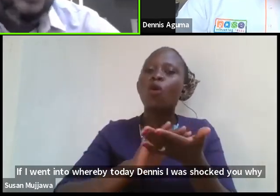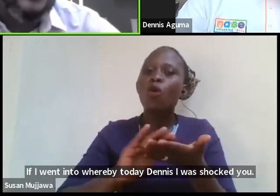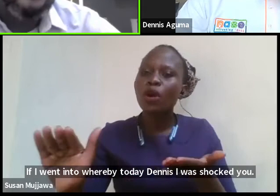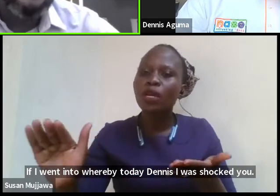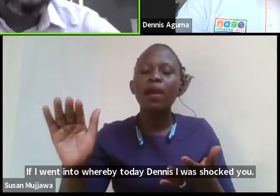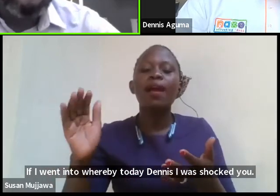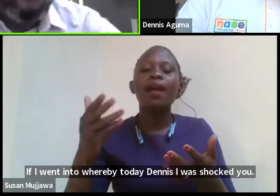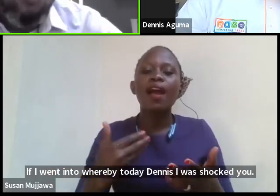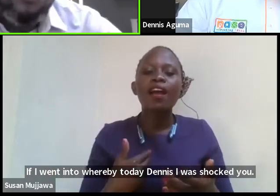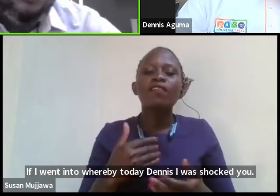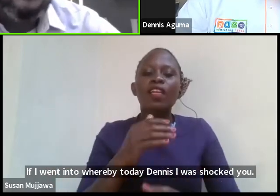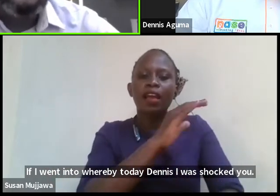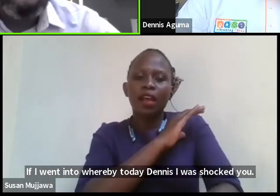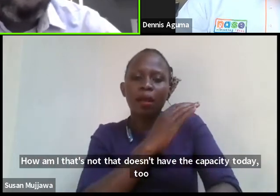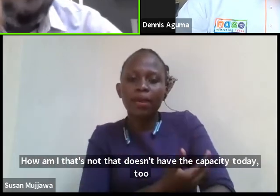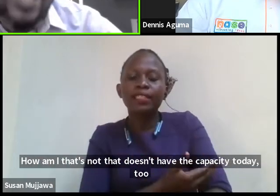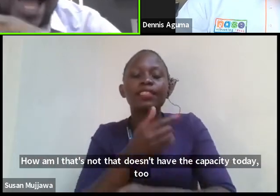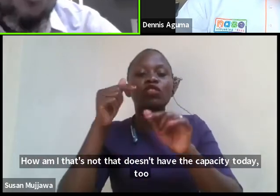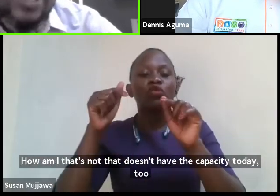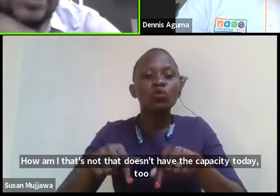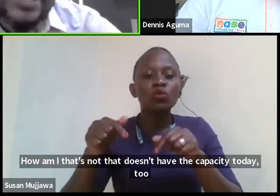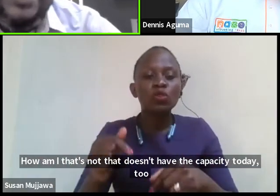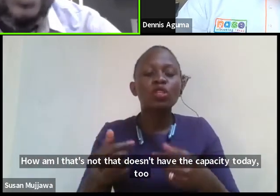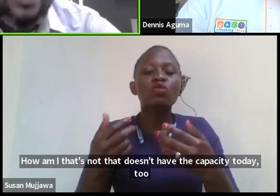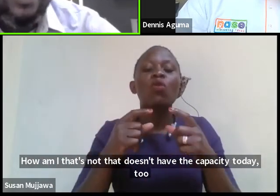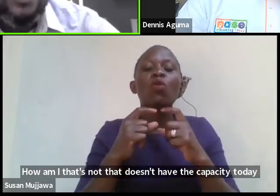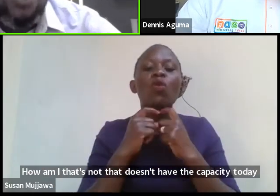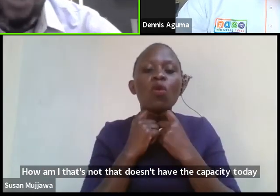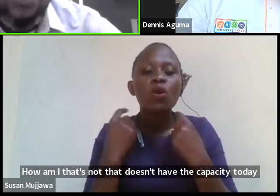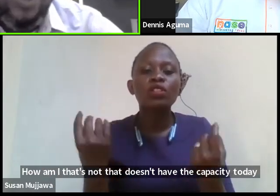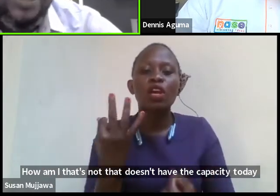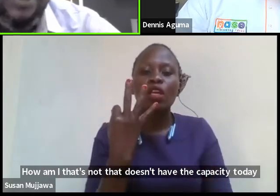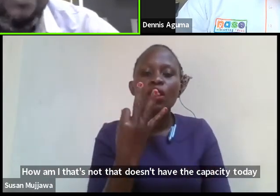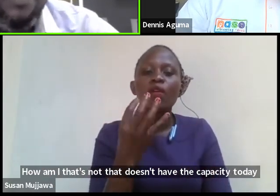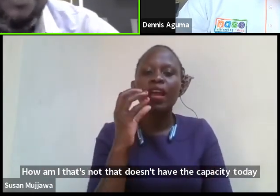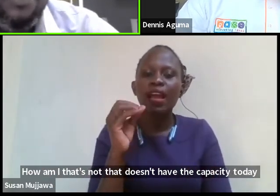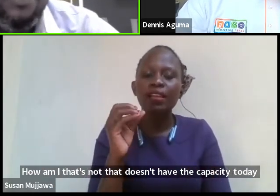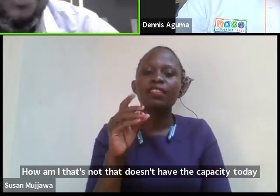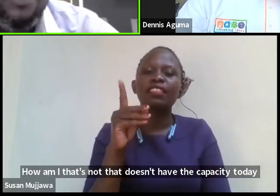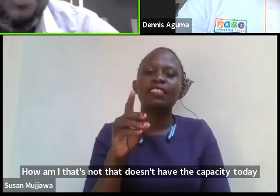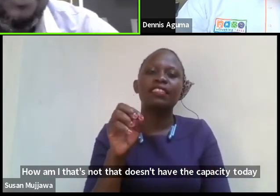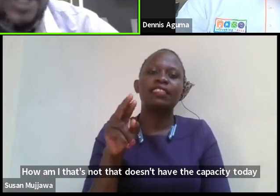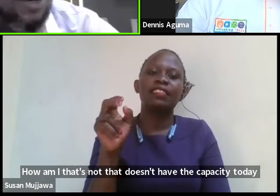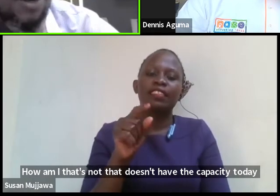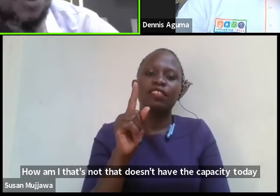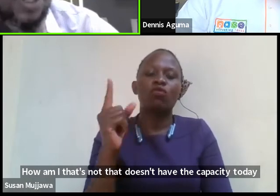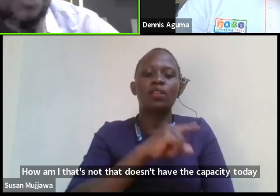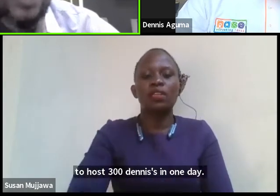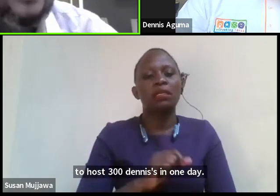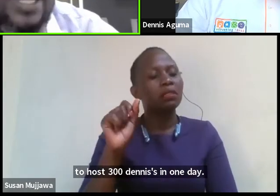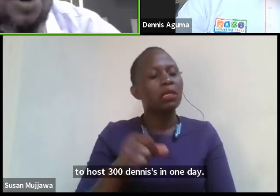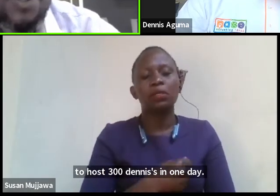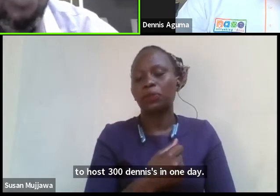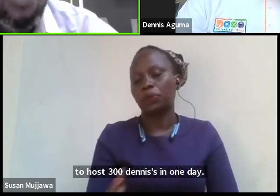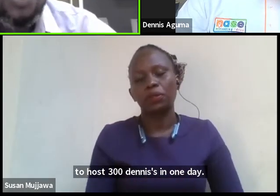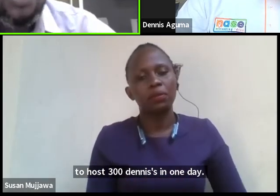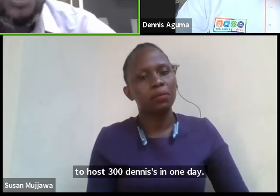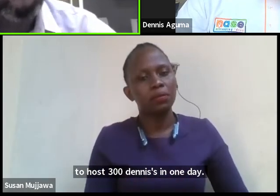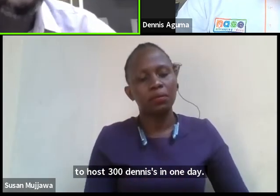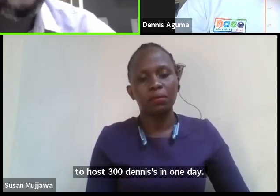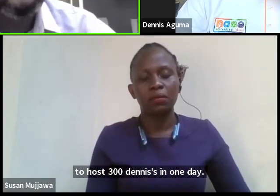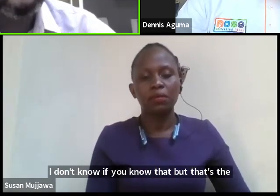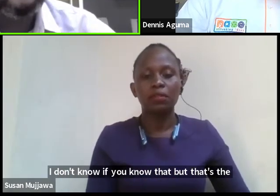capacity today to host 300 Dennises in one day. I don't know if you know that, but that's the inconvenient